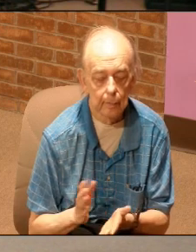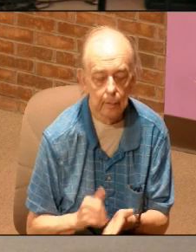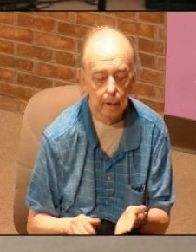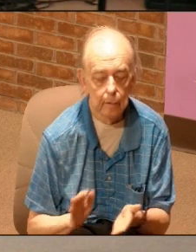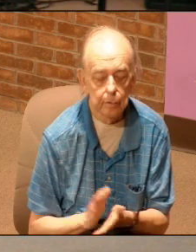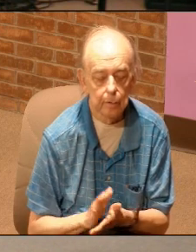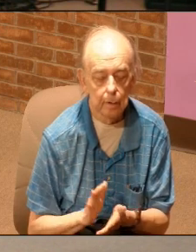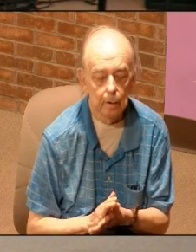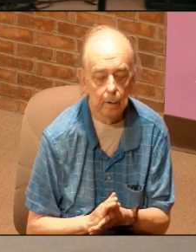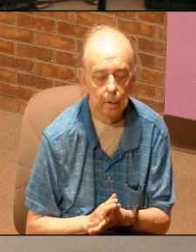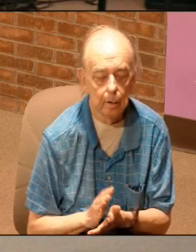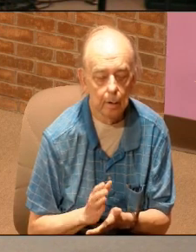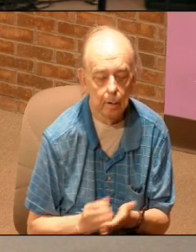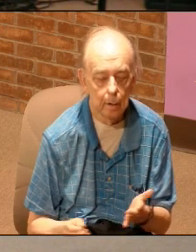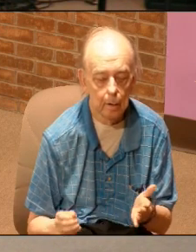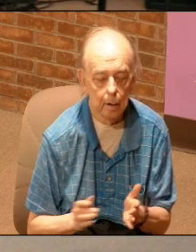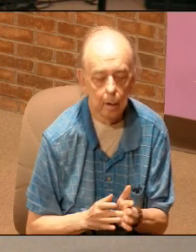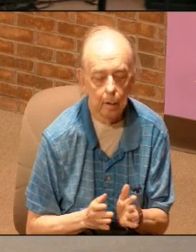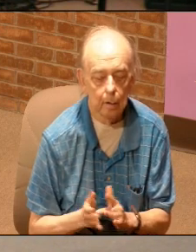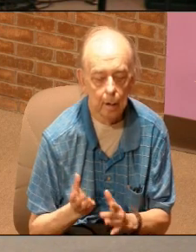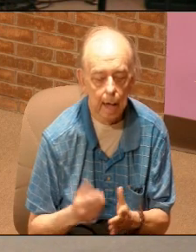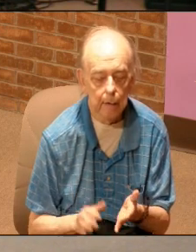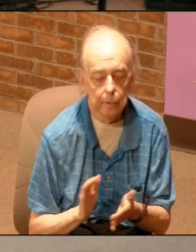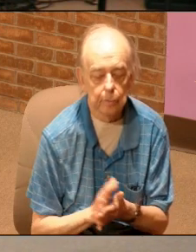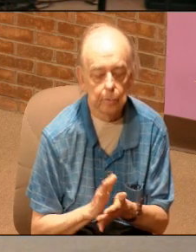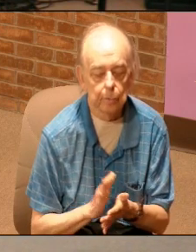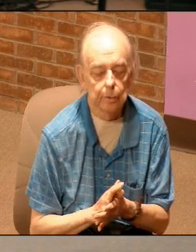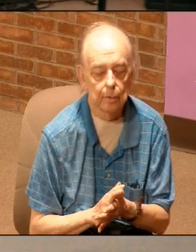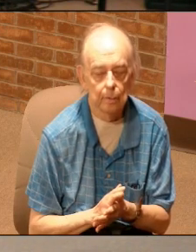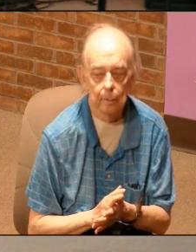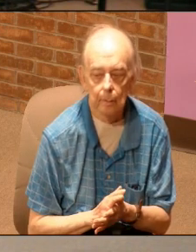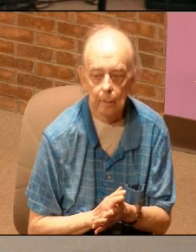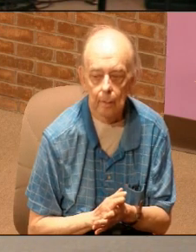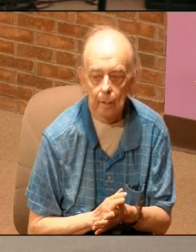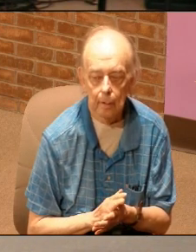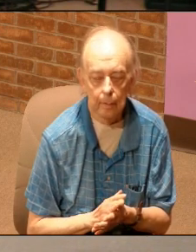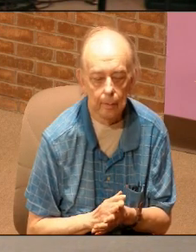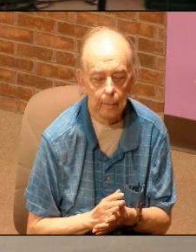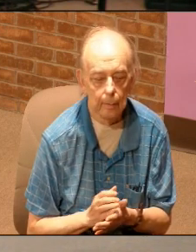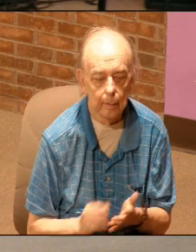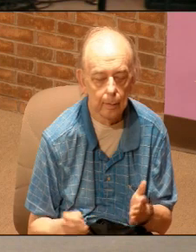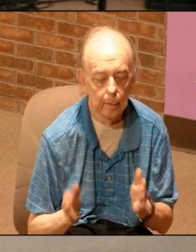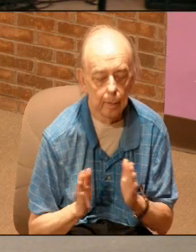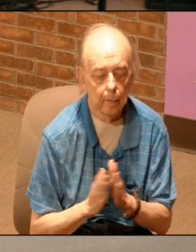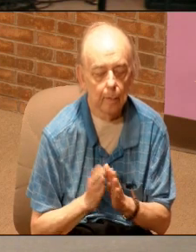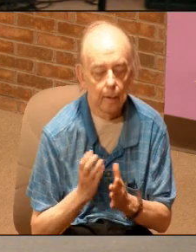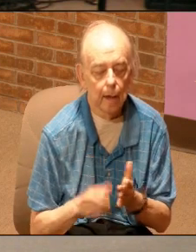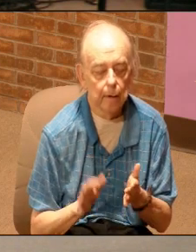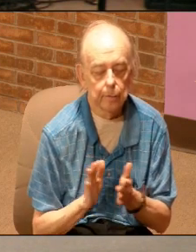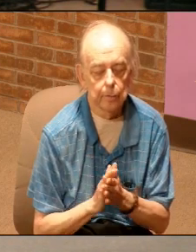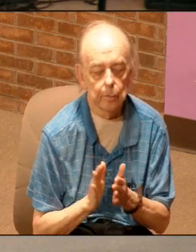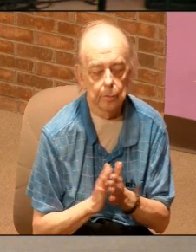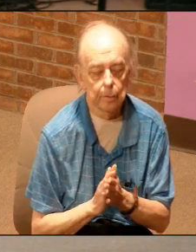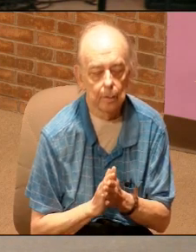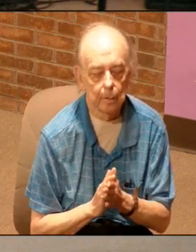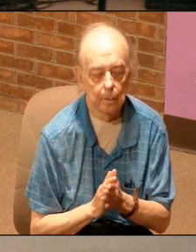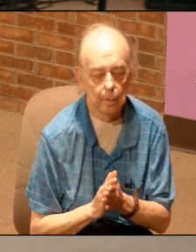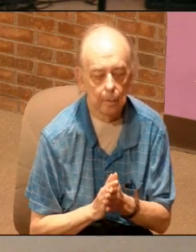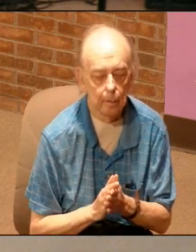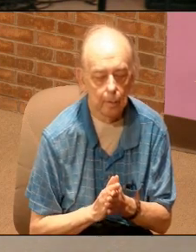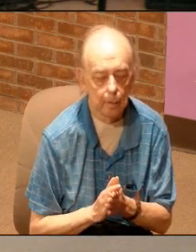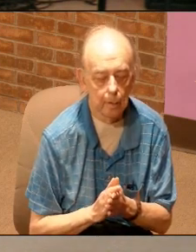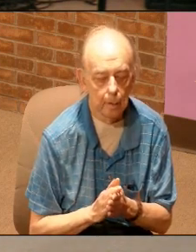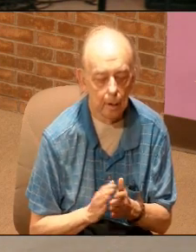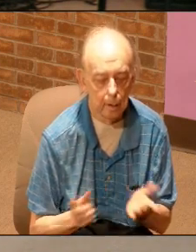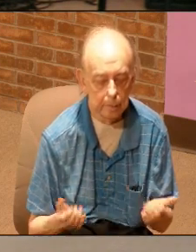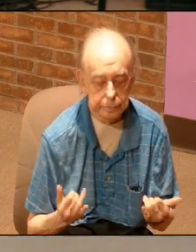schools. They took out Jesus out of schools. They took prayer out of schools and